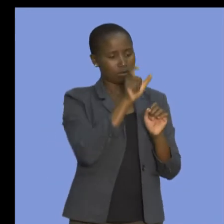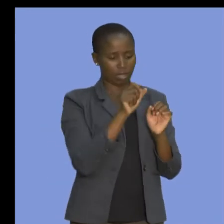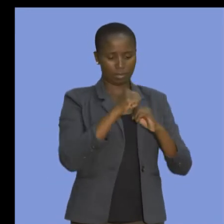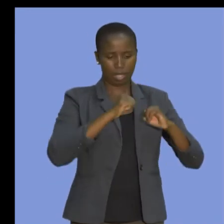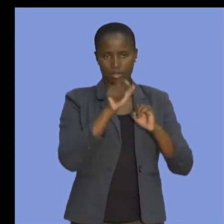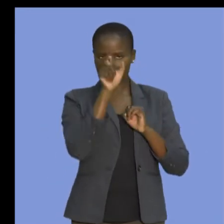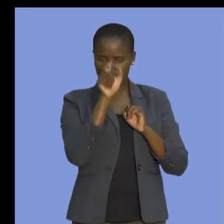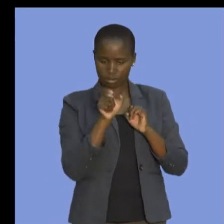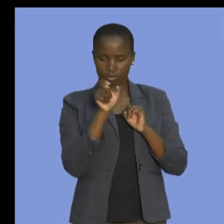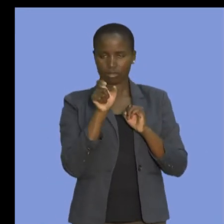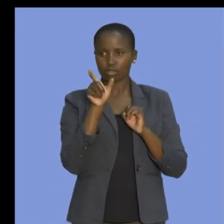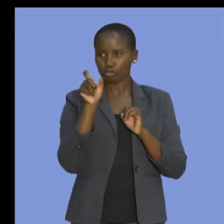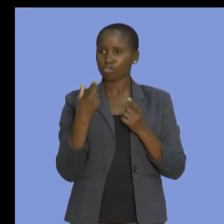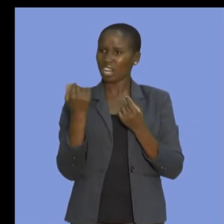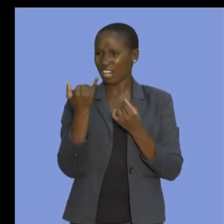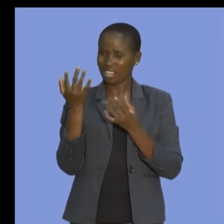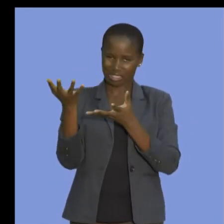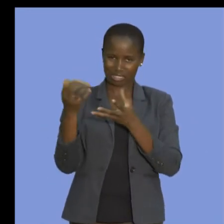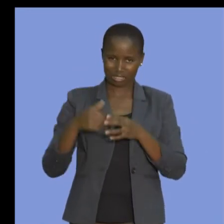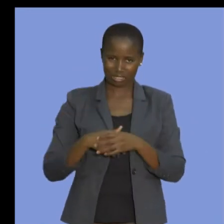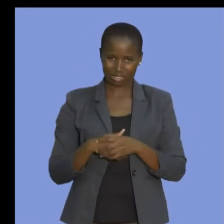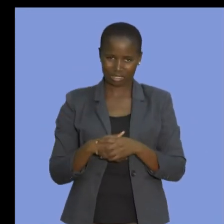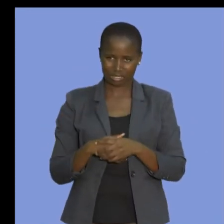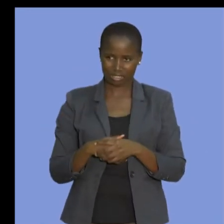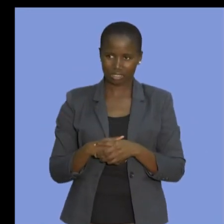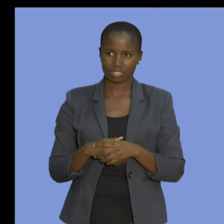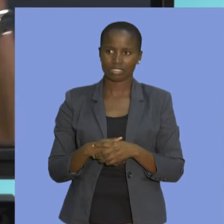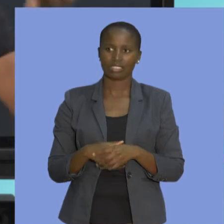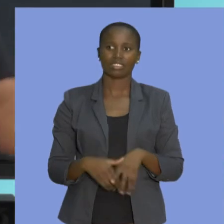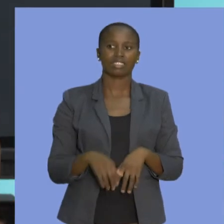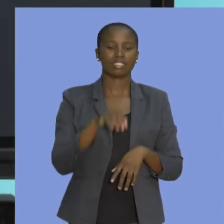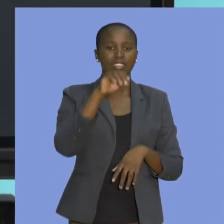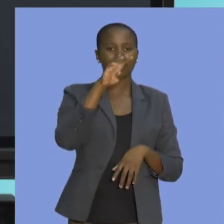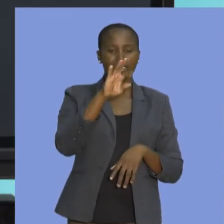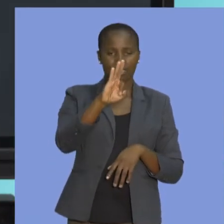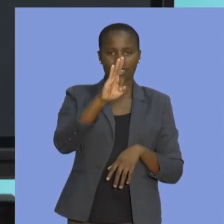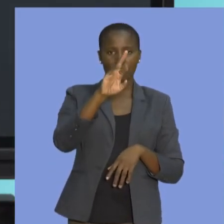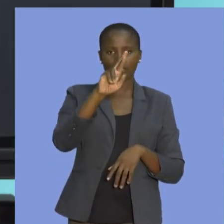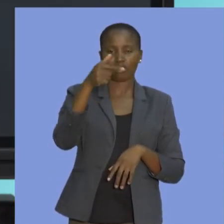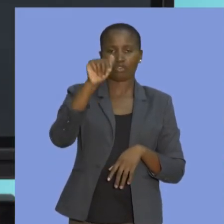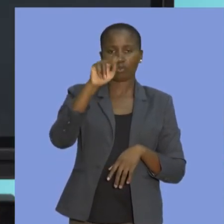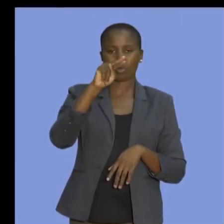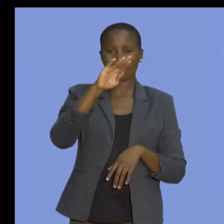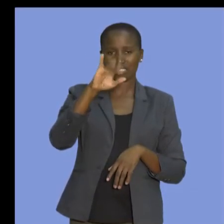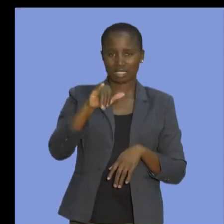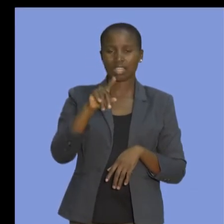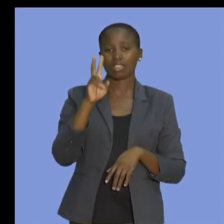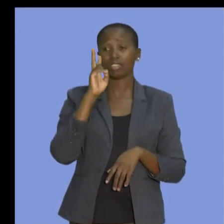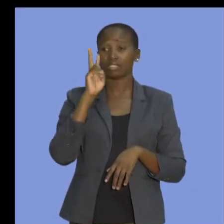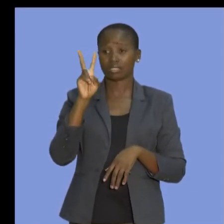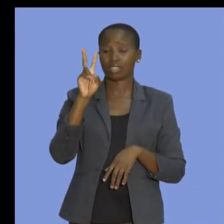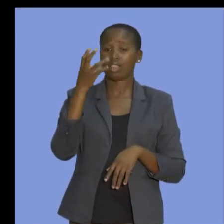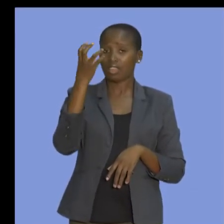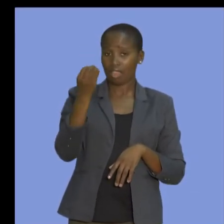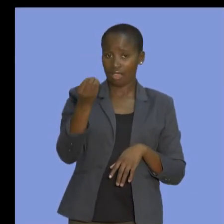there, something like this. Frequency is, so if you look at this, we have a bar